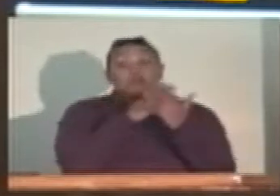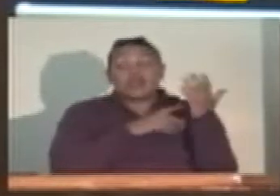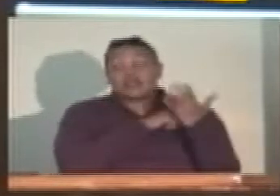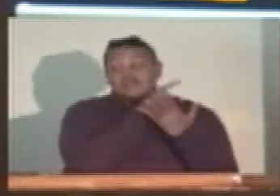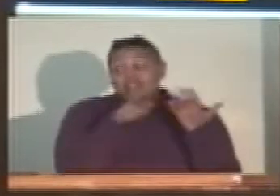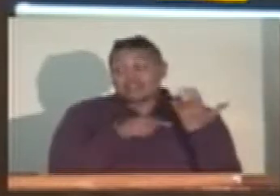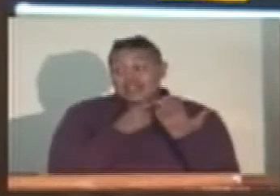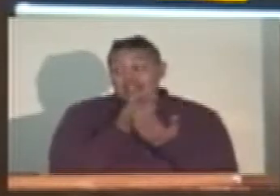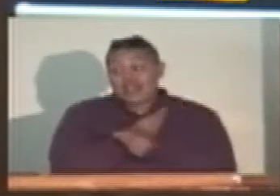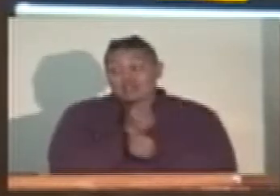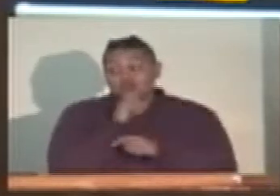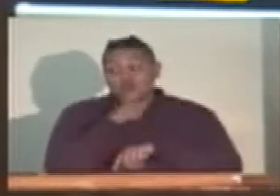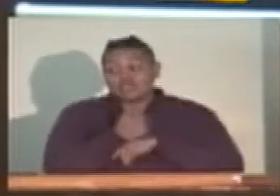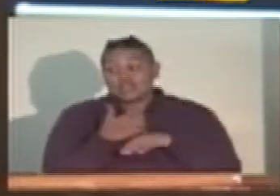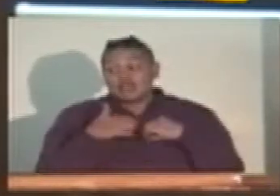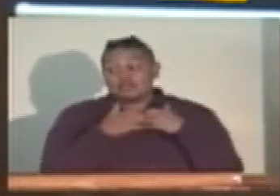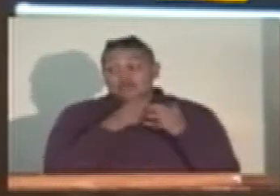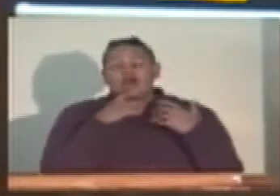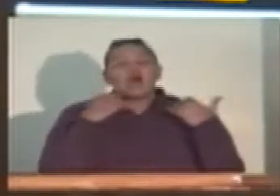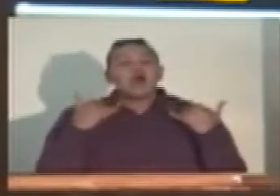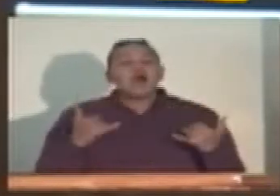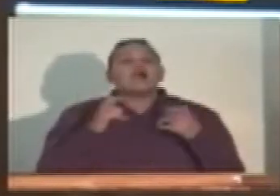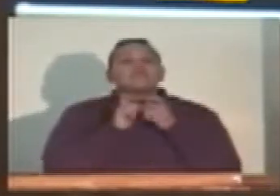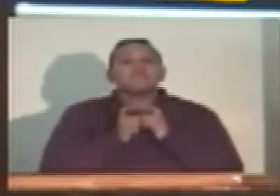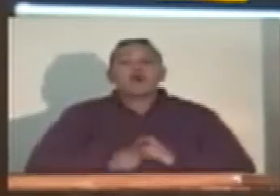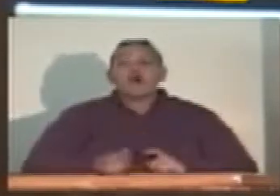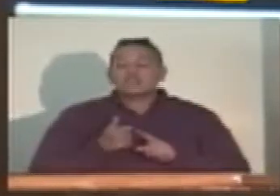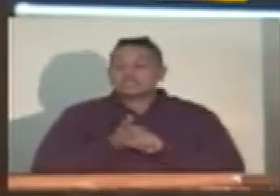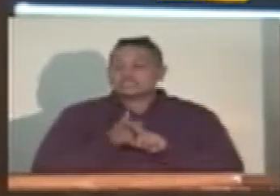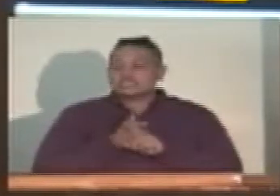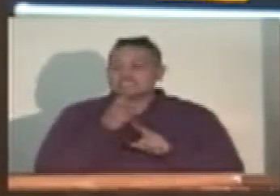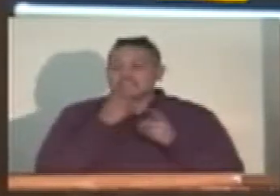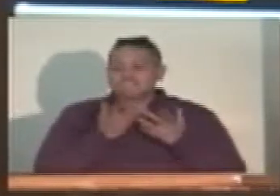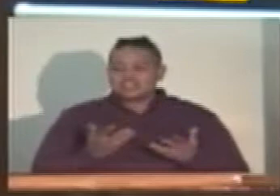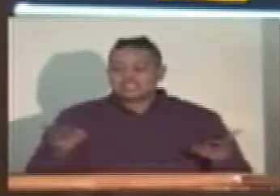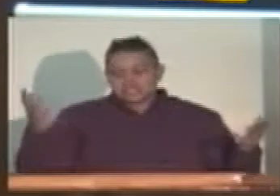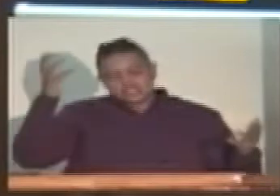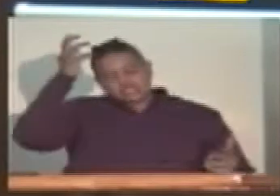lands to establish a modern goat rearing facility.